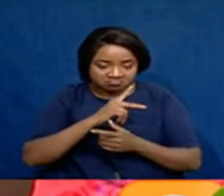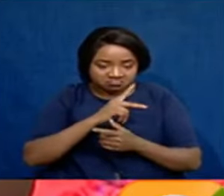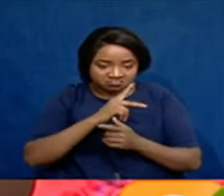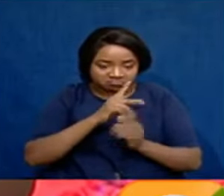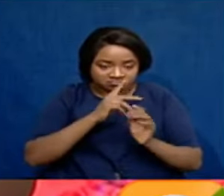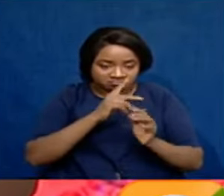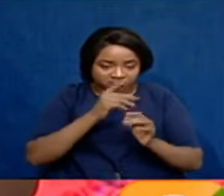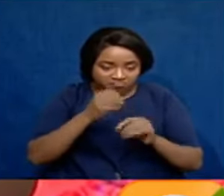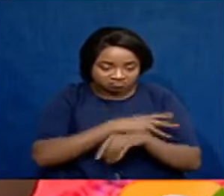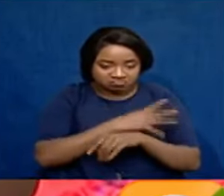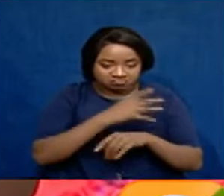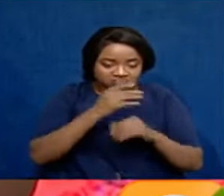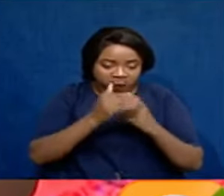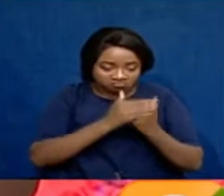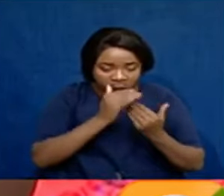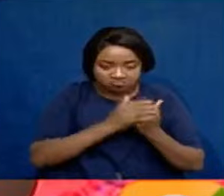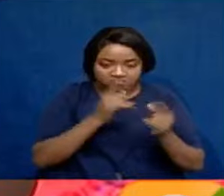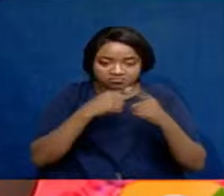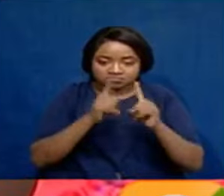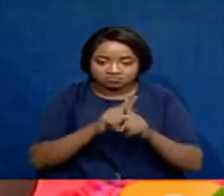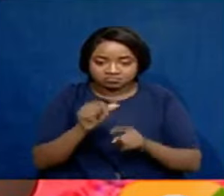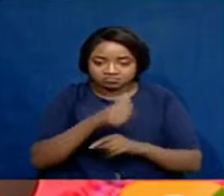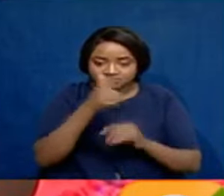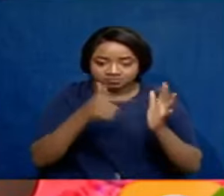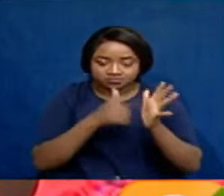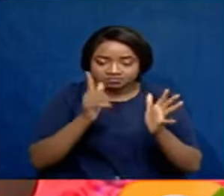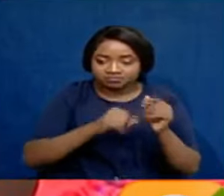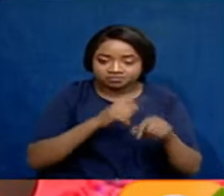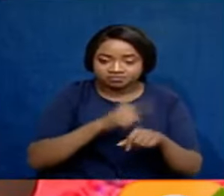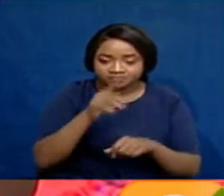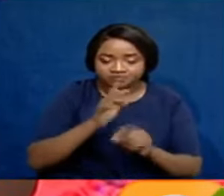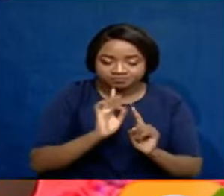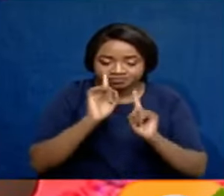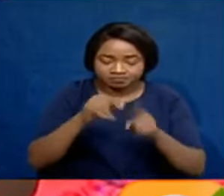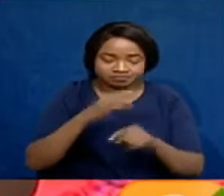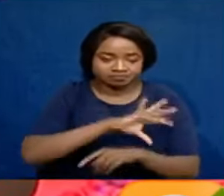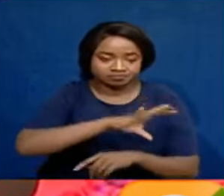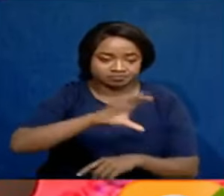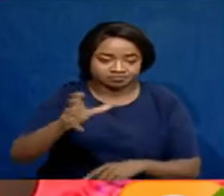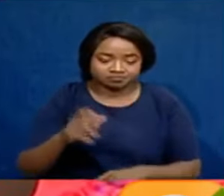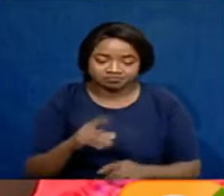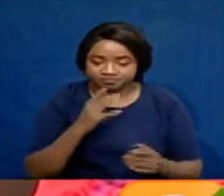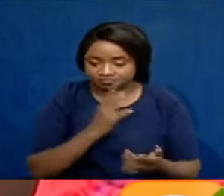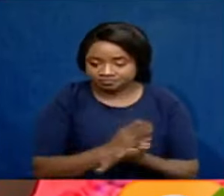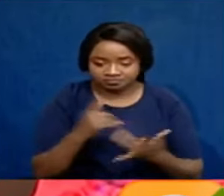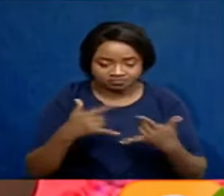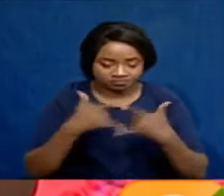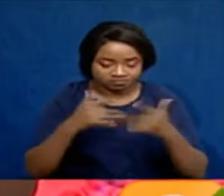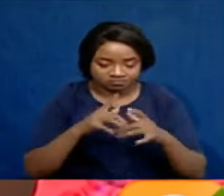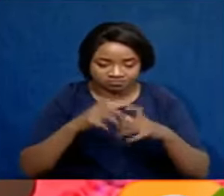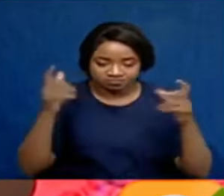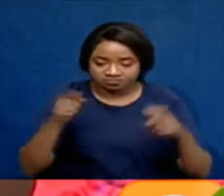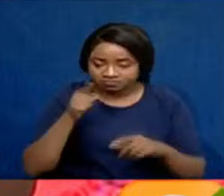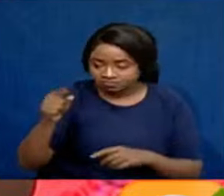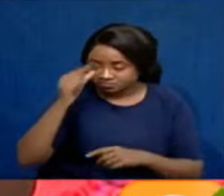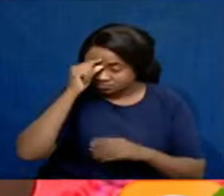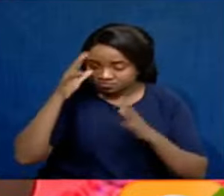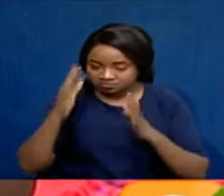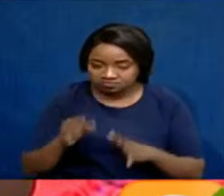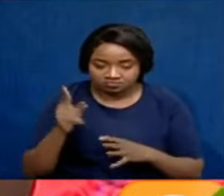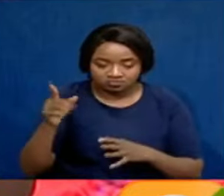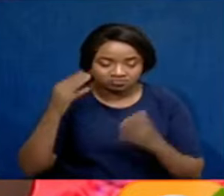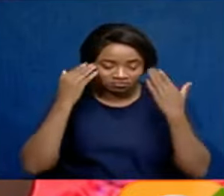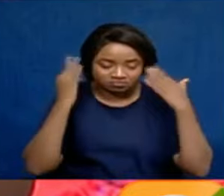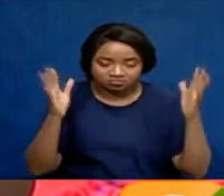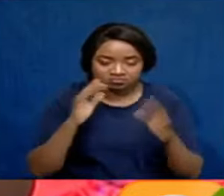counties, there is a very big mismatch because the counties are not training. The governor will not train a urologist because the urologist